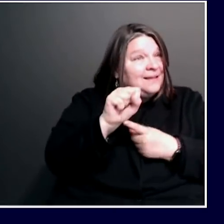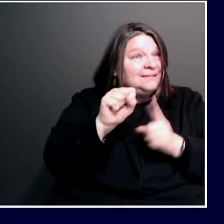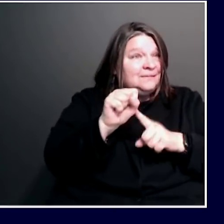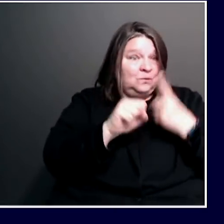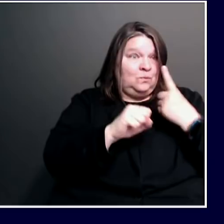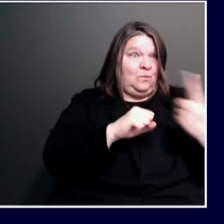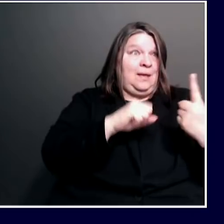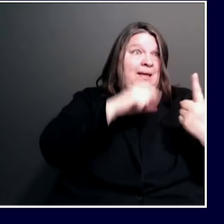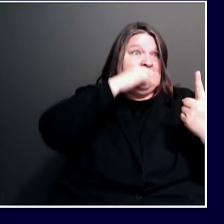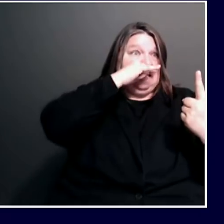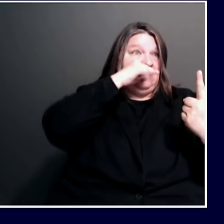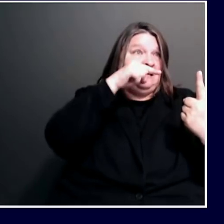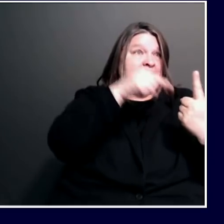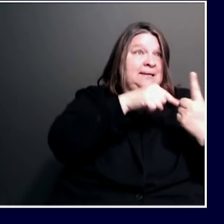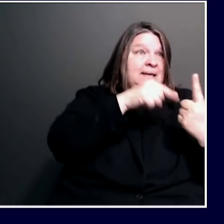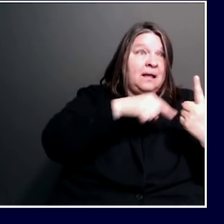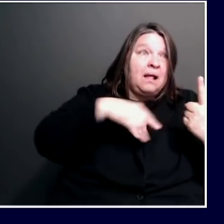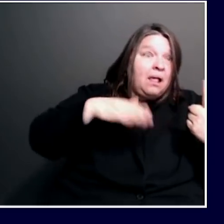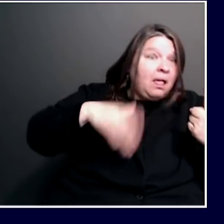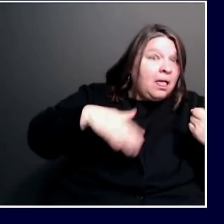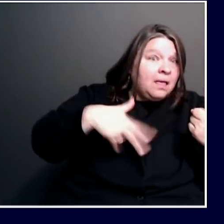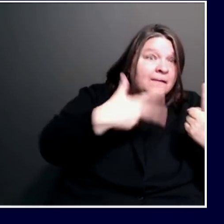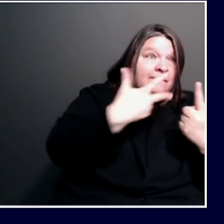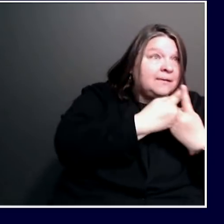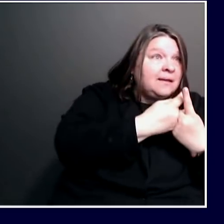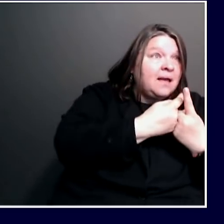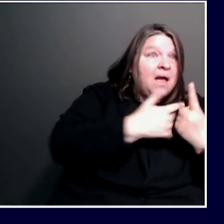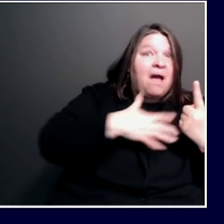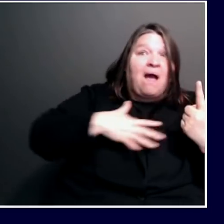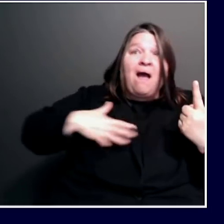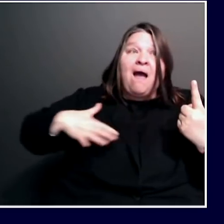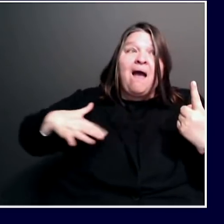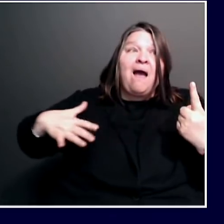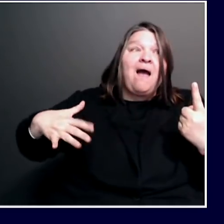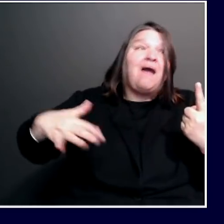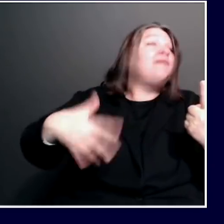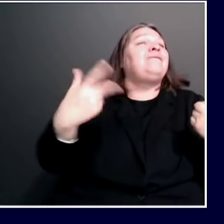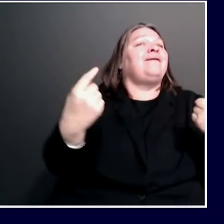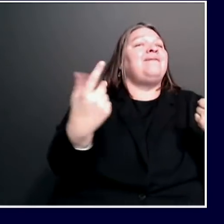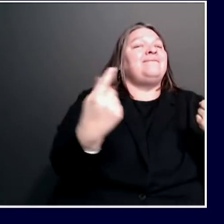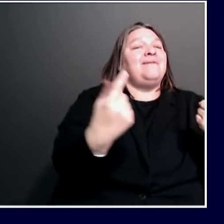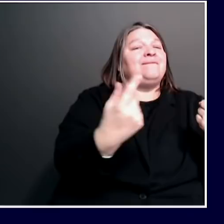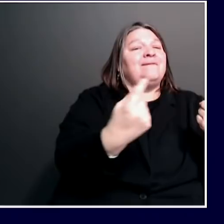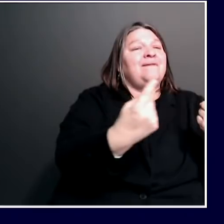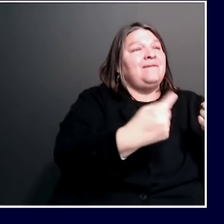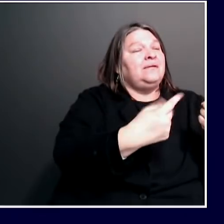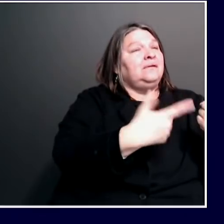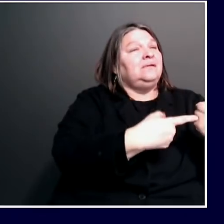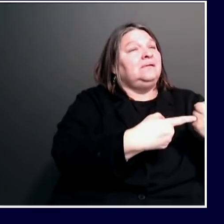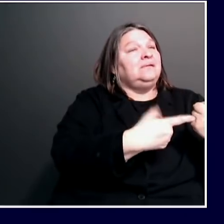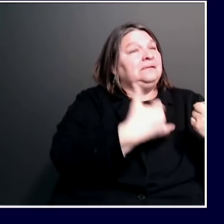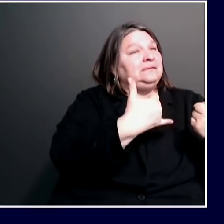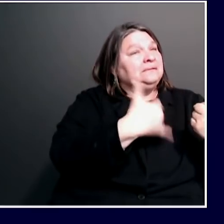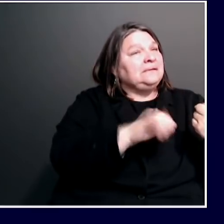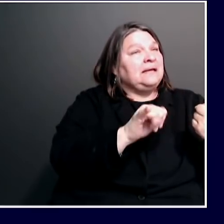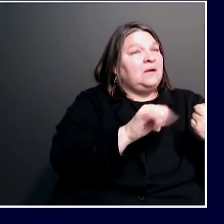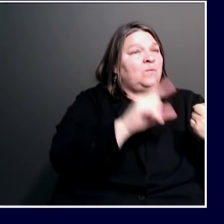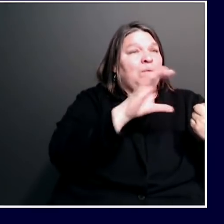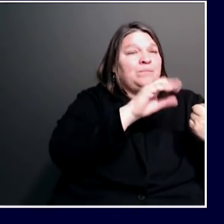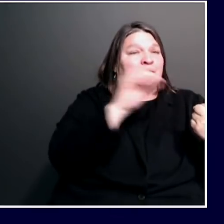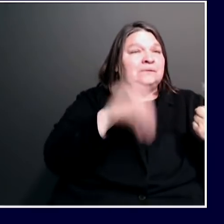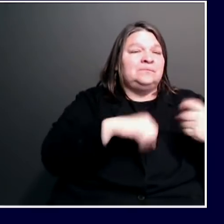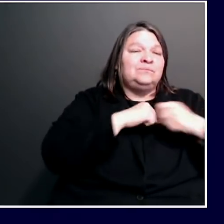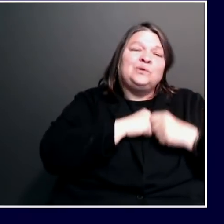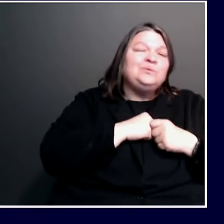still doesn't mean the child won't be infected. The safest route to take is to get a child vaccinated. Understood. Just a quick